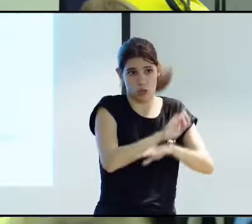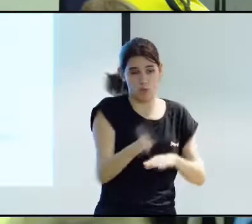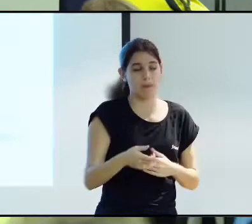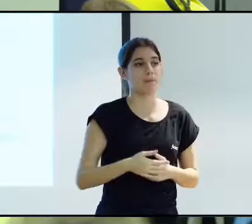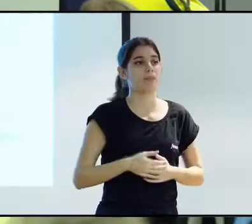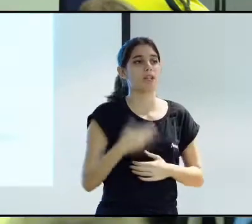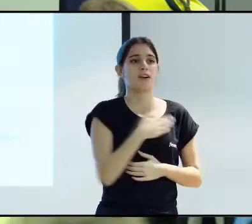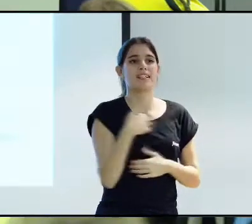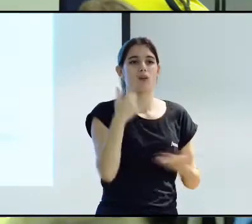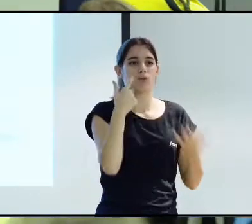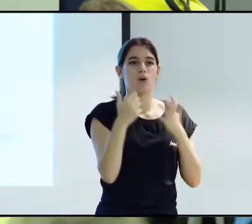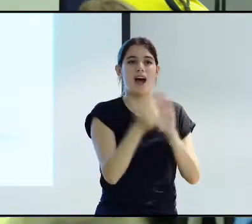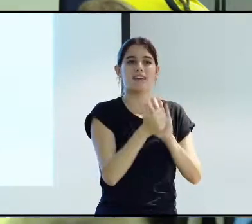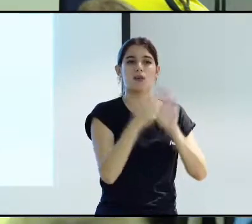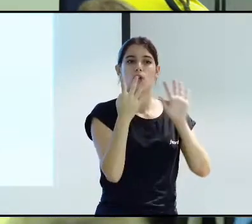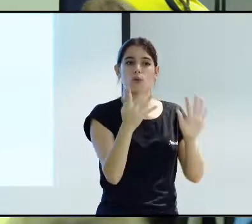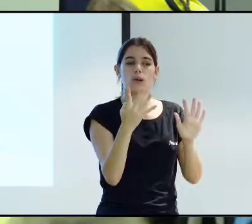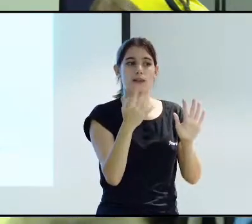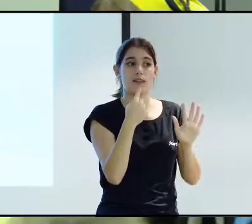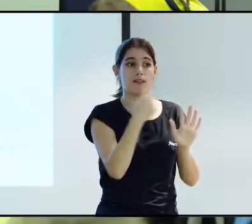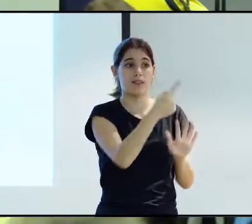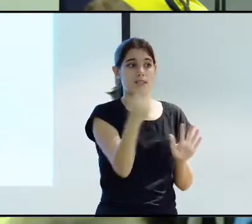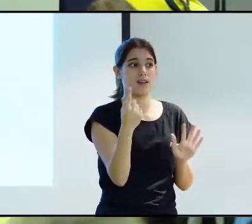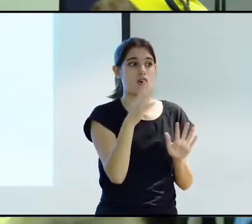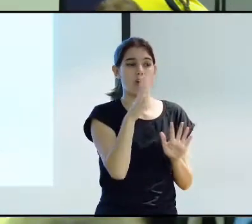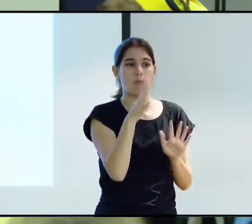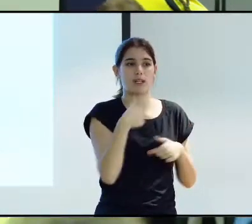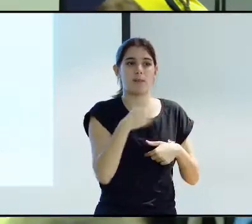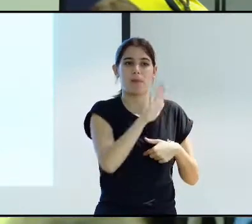haven't included this concept here, but I do want to speak about Article